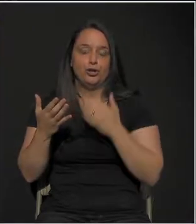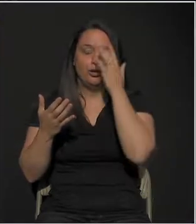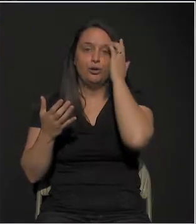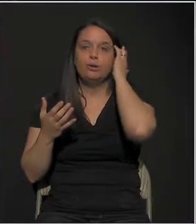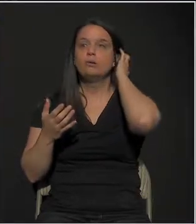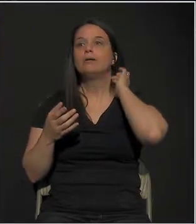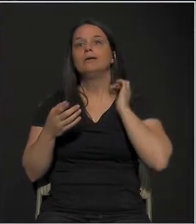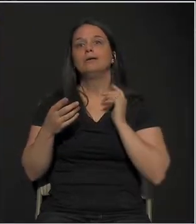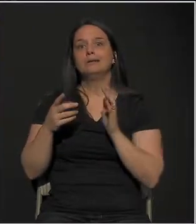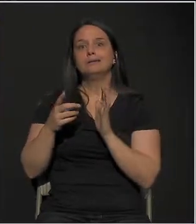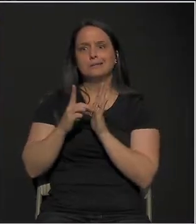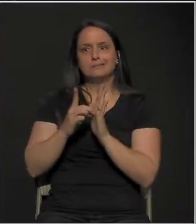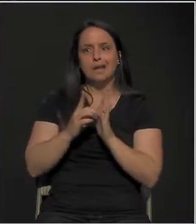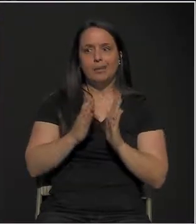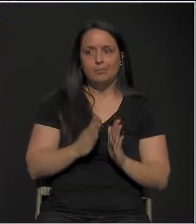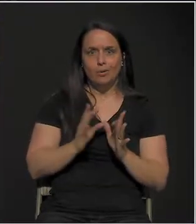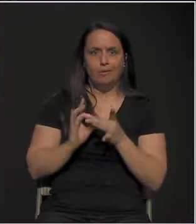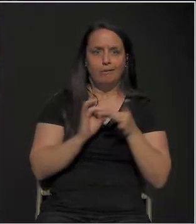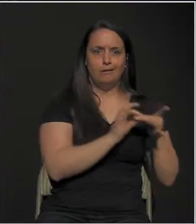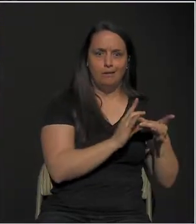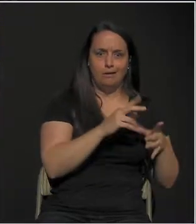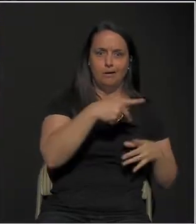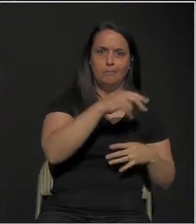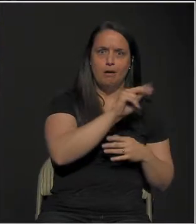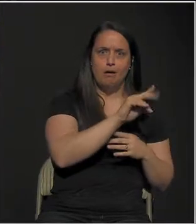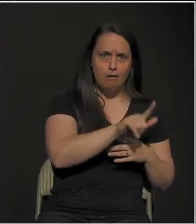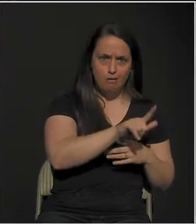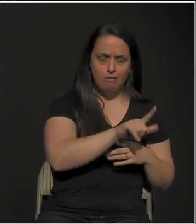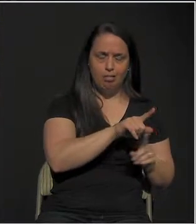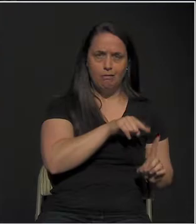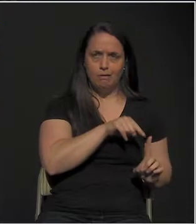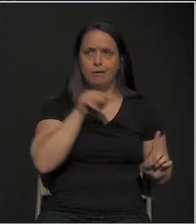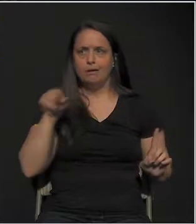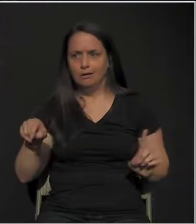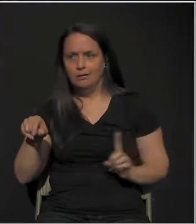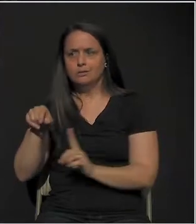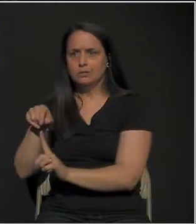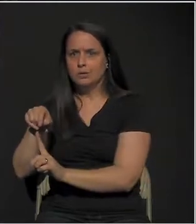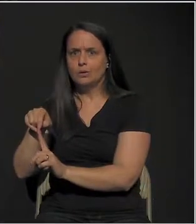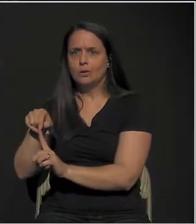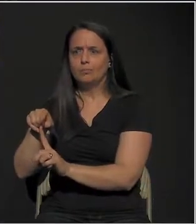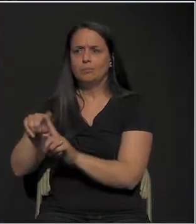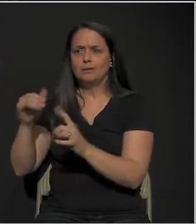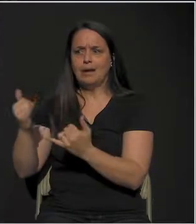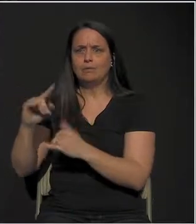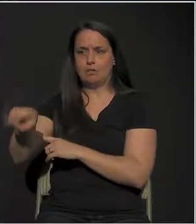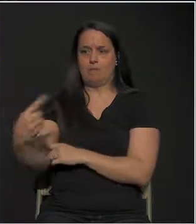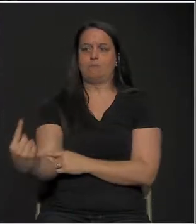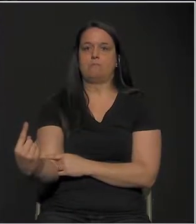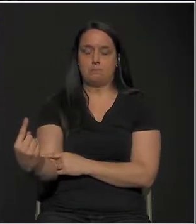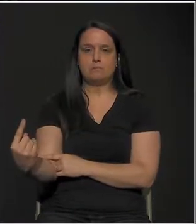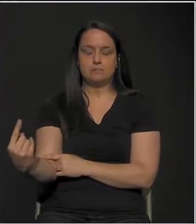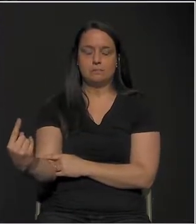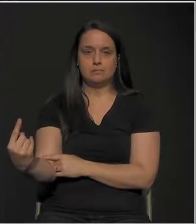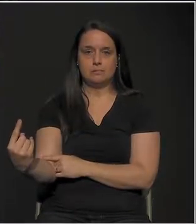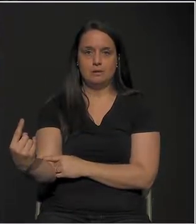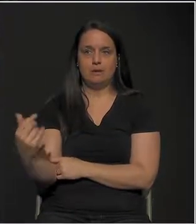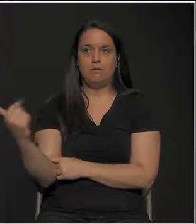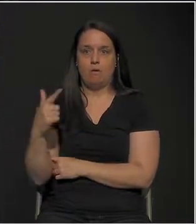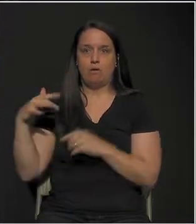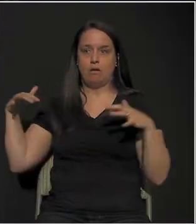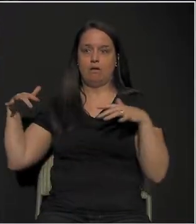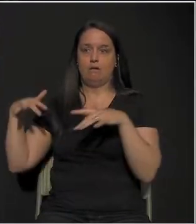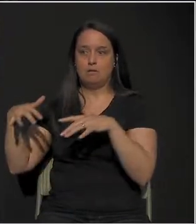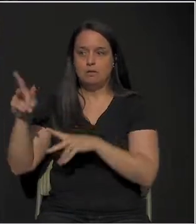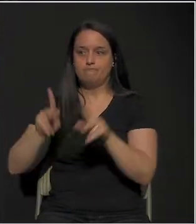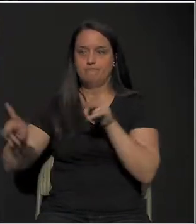who was the disciple, or is the disciple, of a very prominent figure, but now he's by himself. And all these other people come